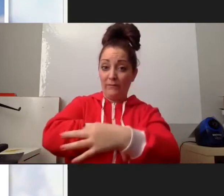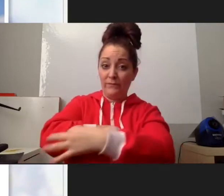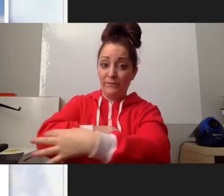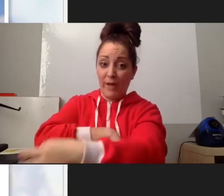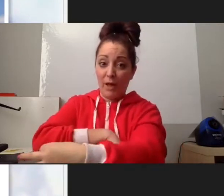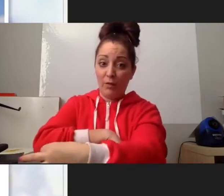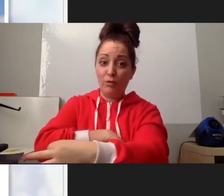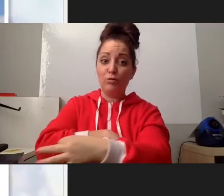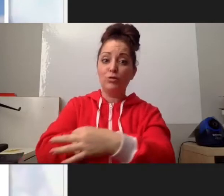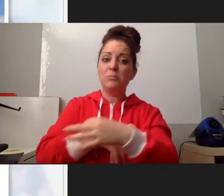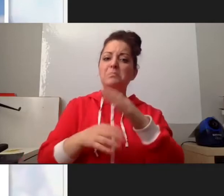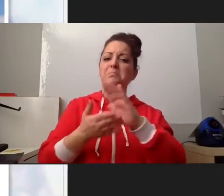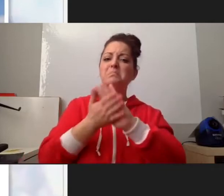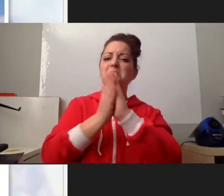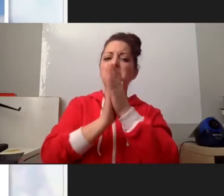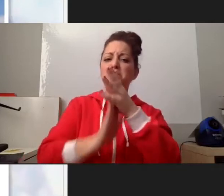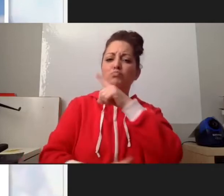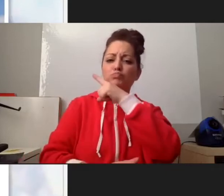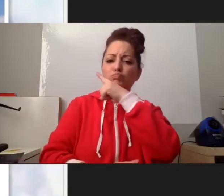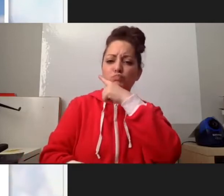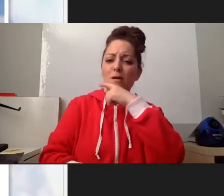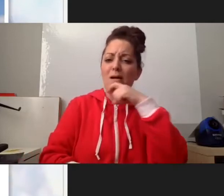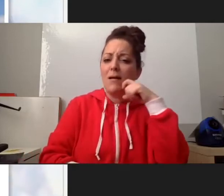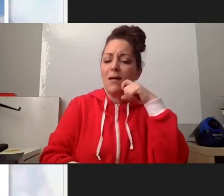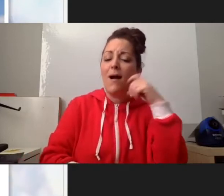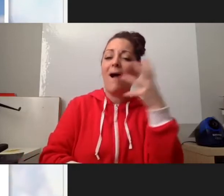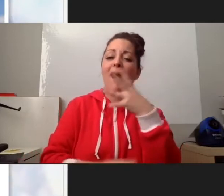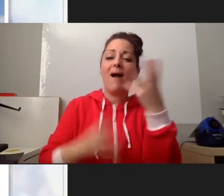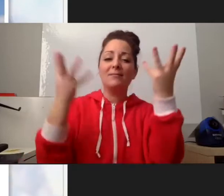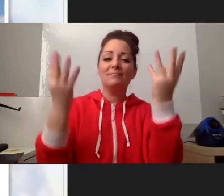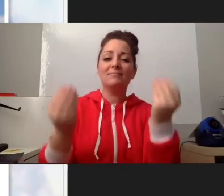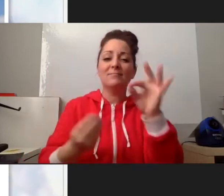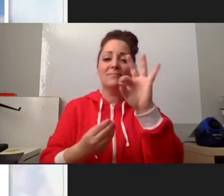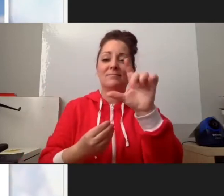down, become fluffy and gray.